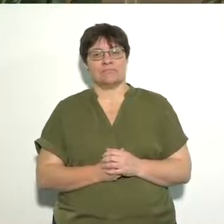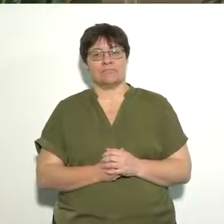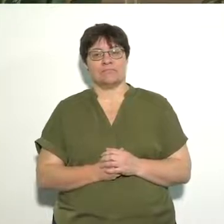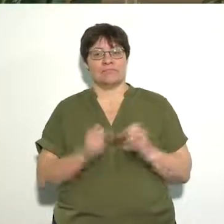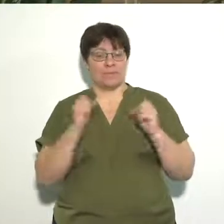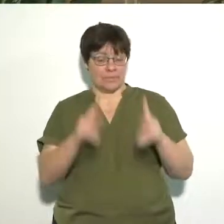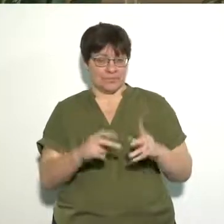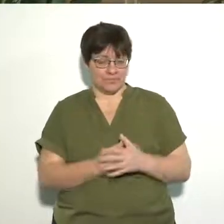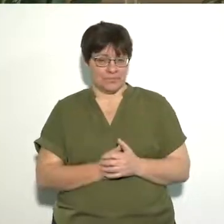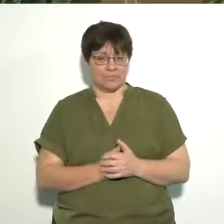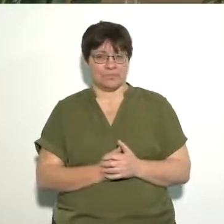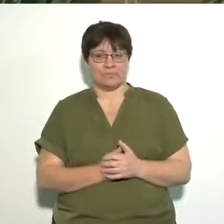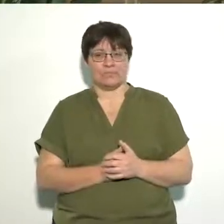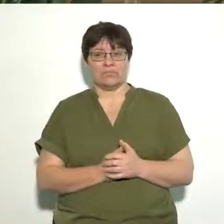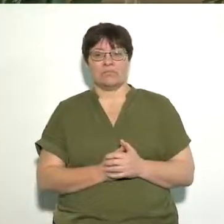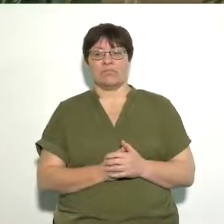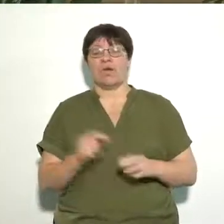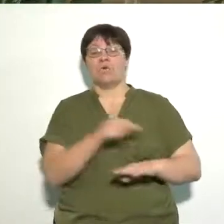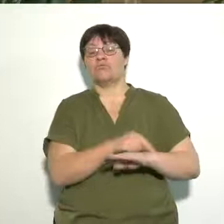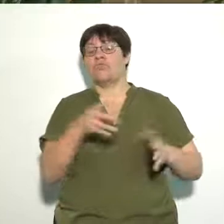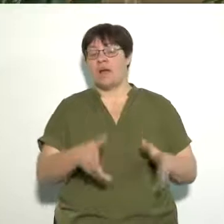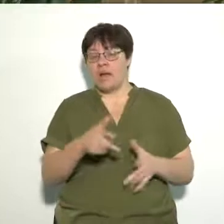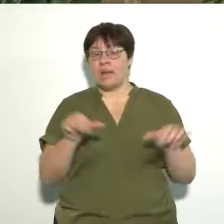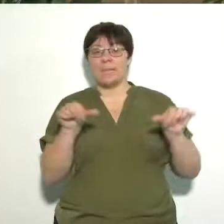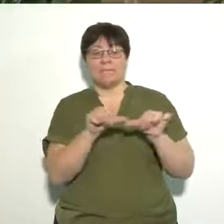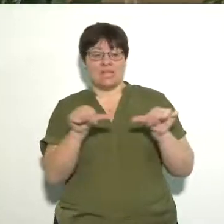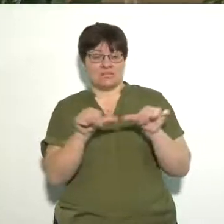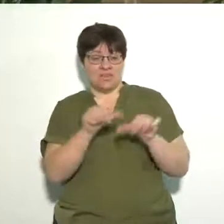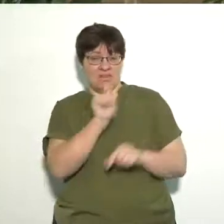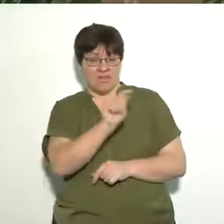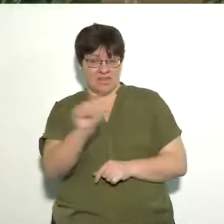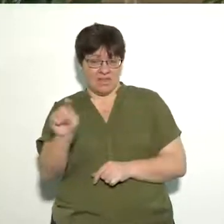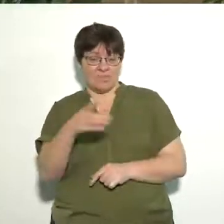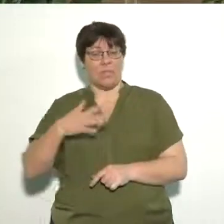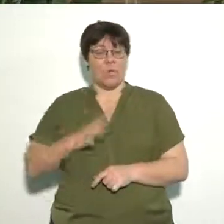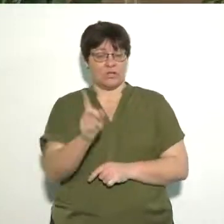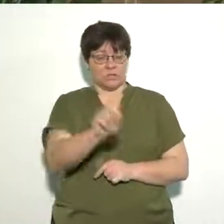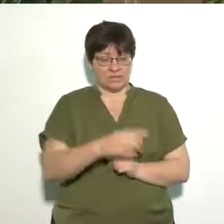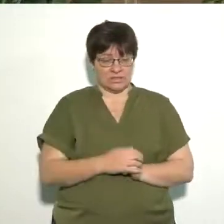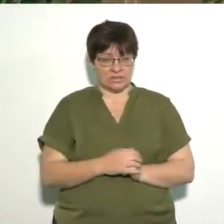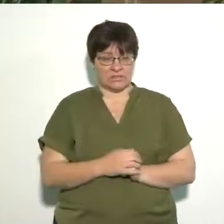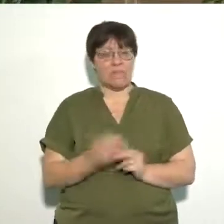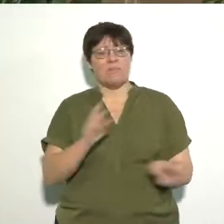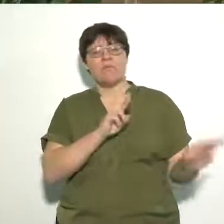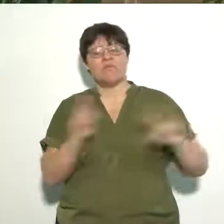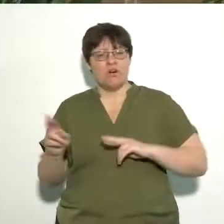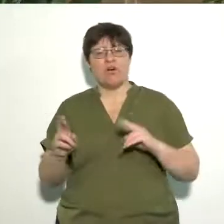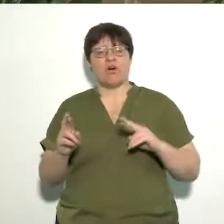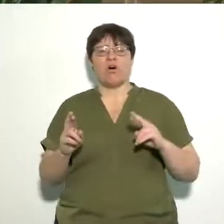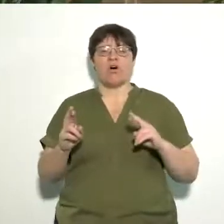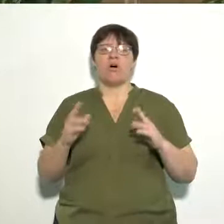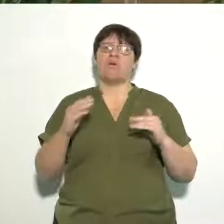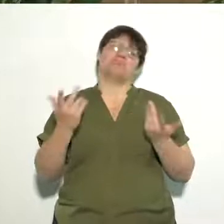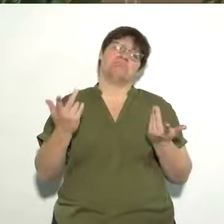Okay, so the ruler is for measuring the pieces that you want. You might prefer to work on squares.